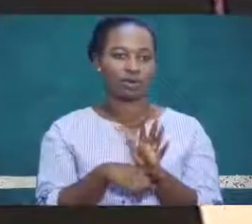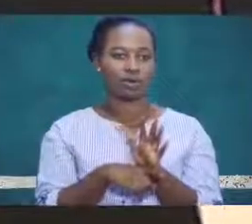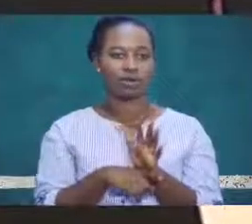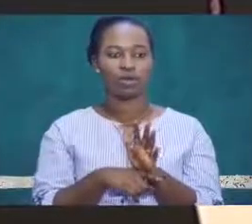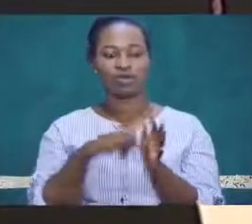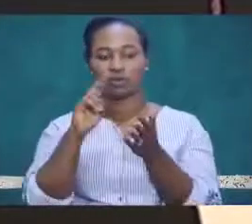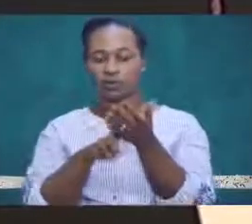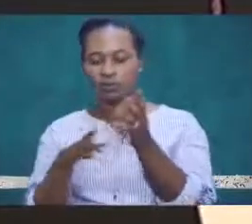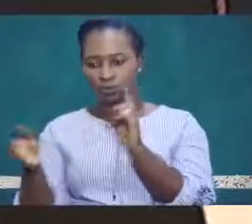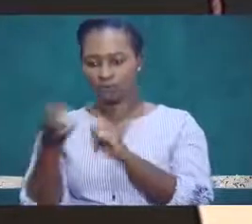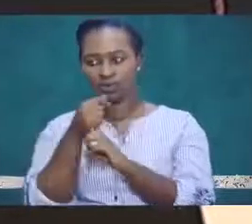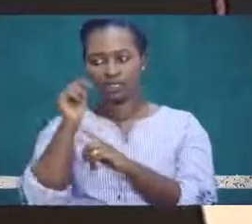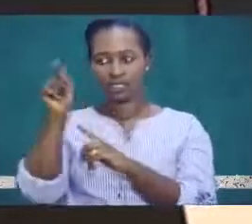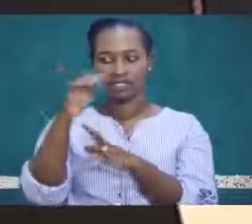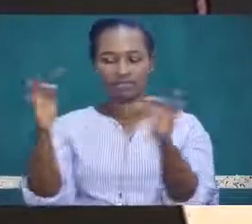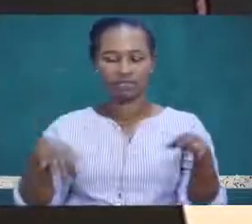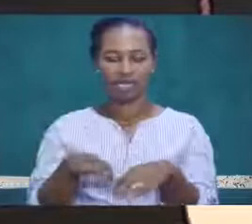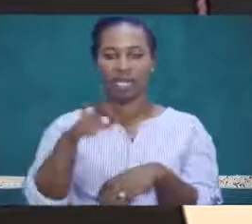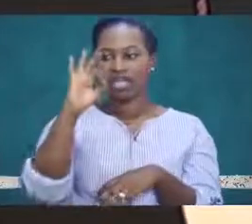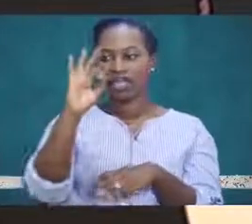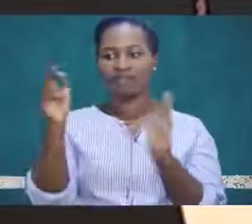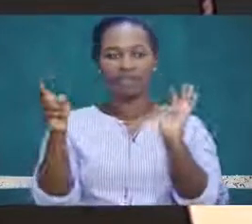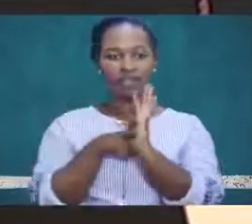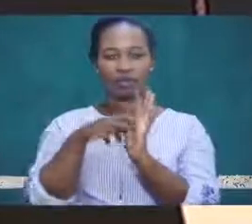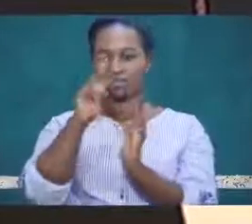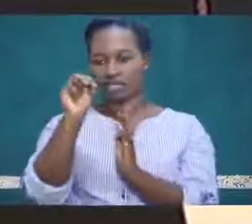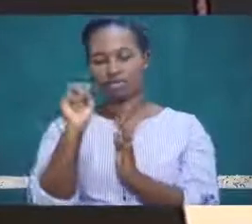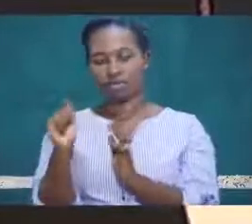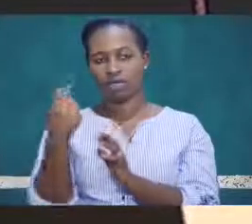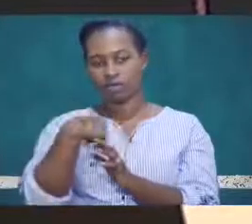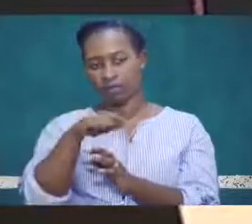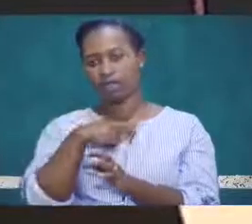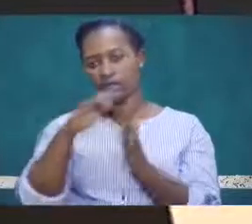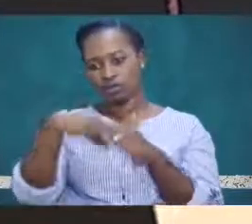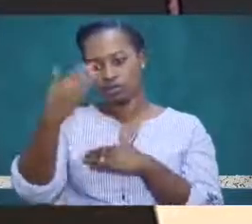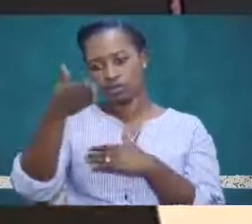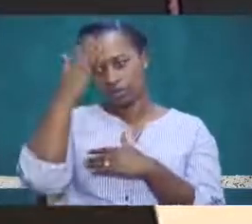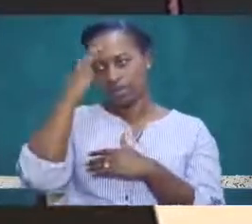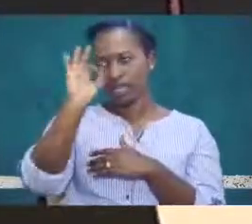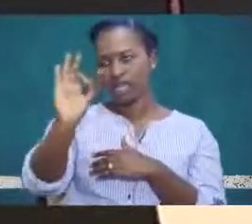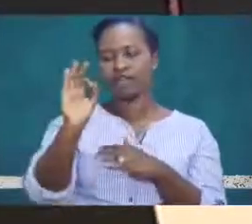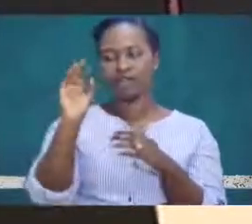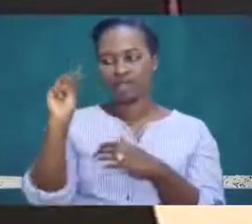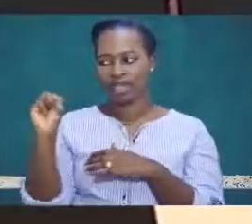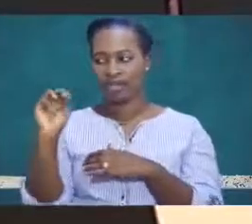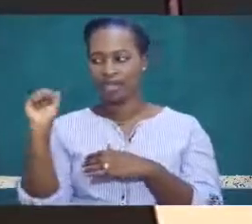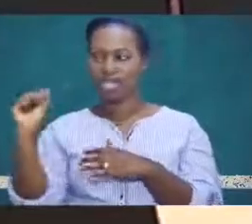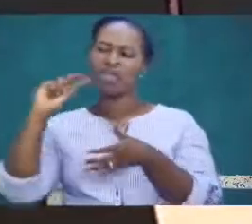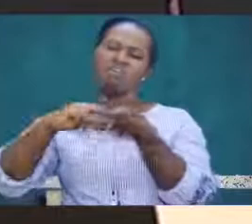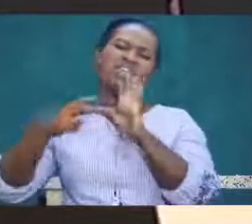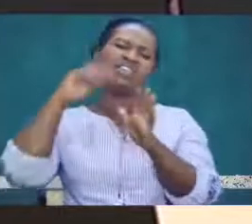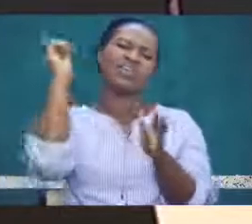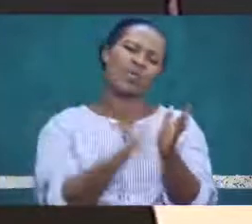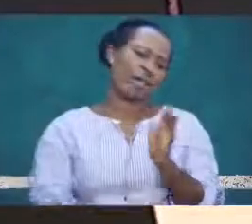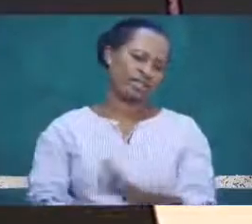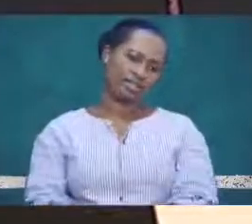this formula, F equals ma. We shall also tell what F, M, and A are. That's what we shall